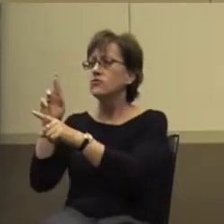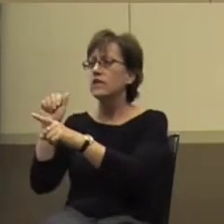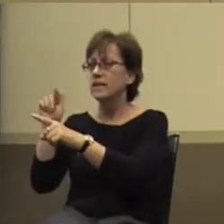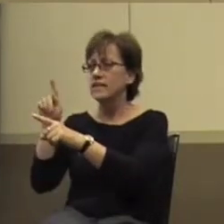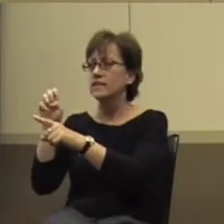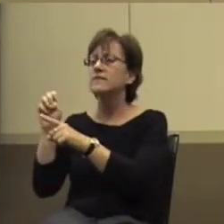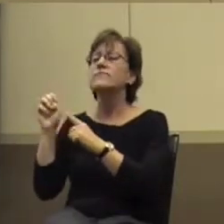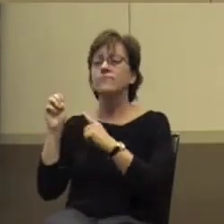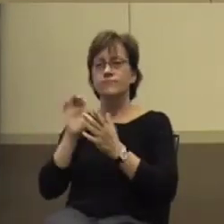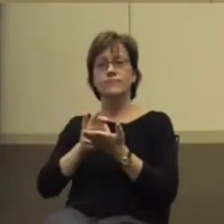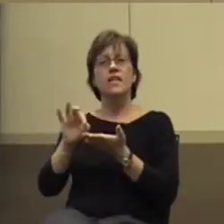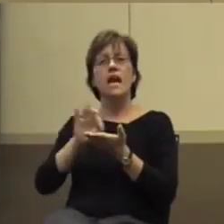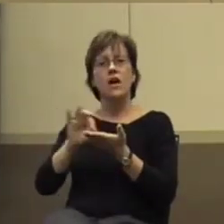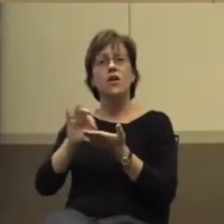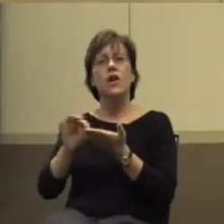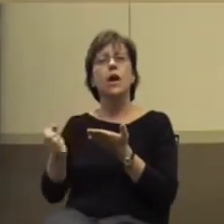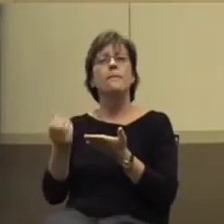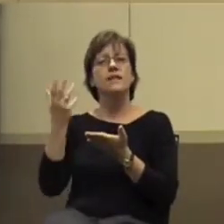rate, okay.